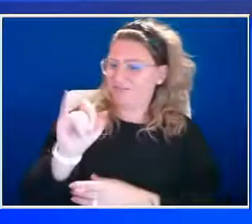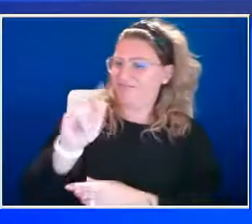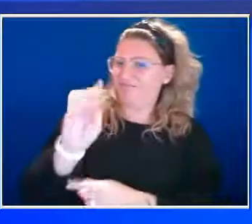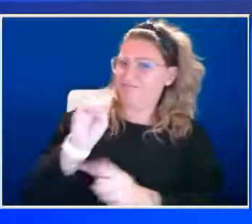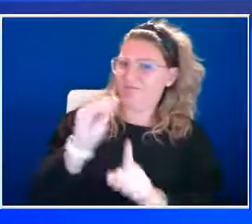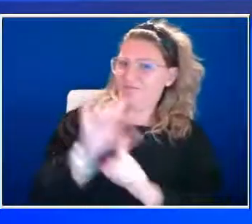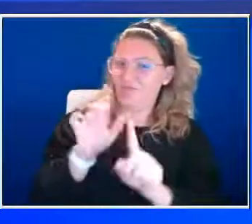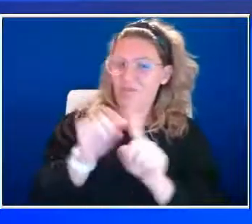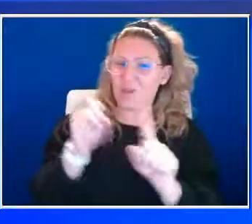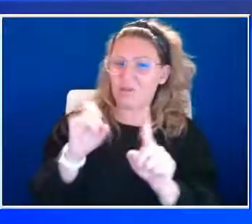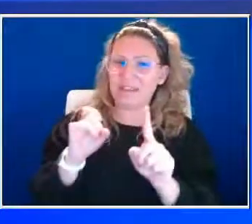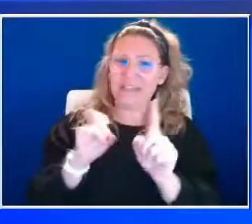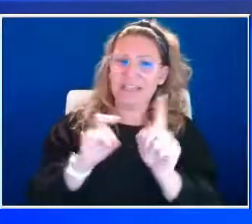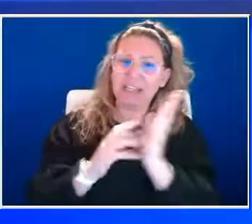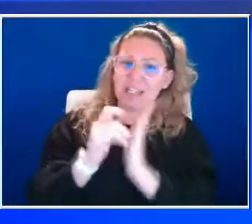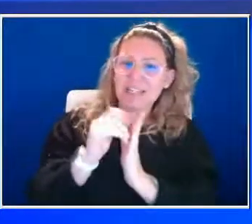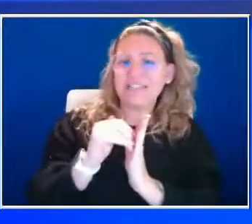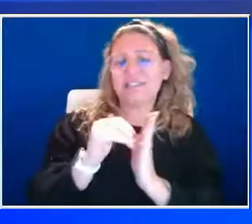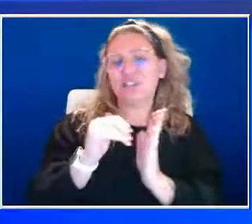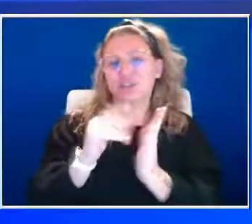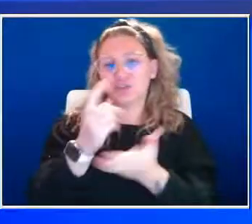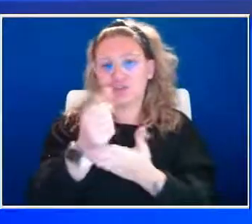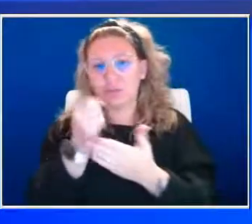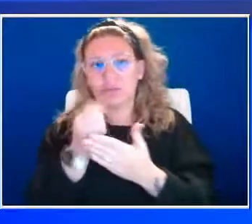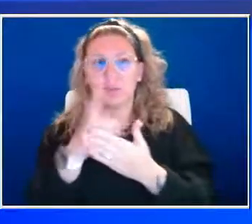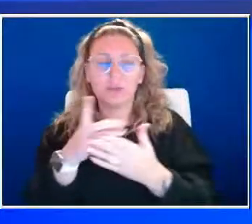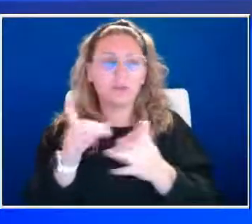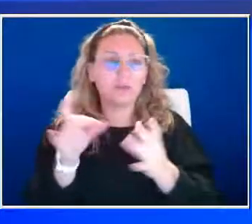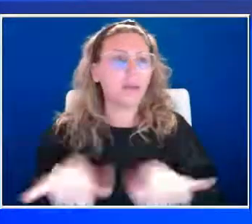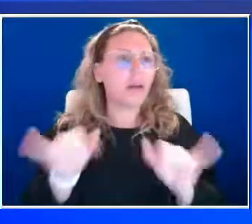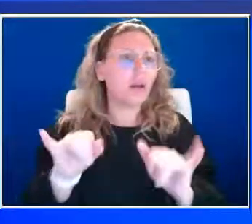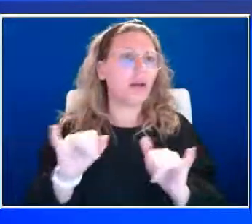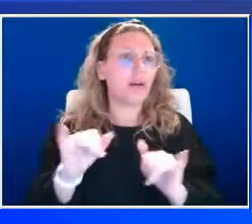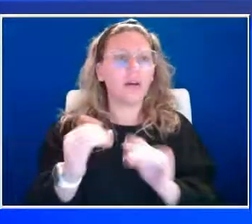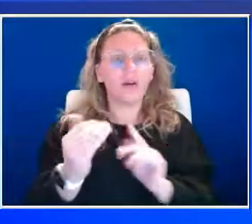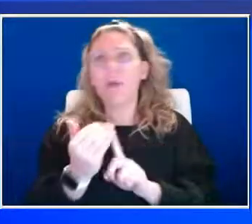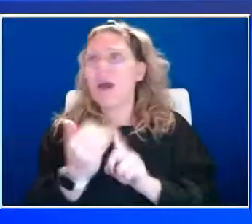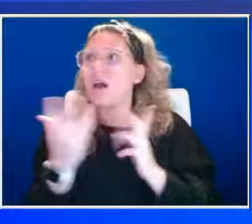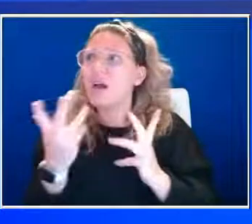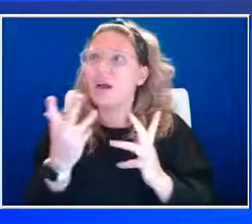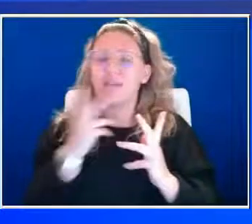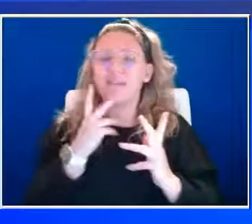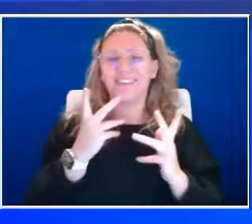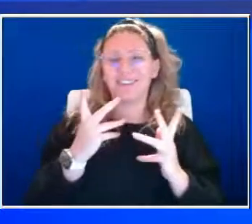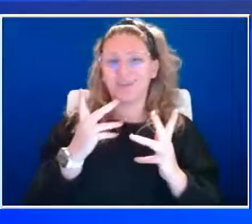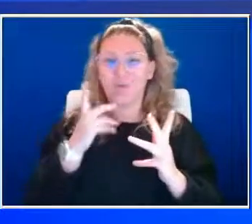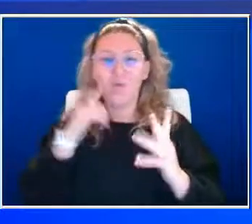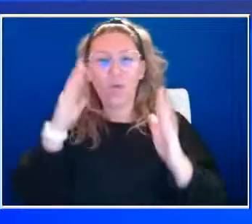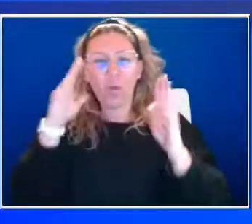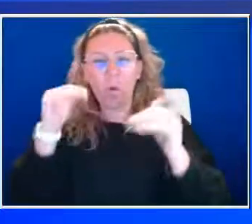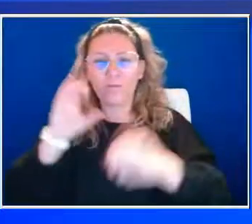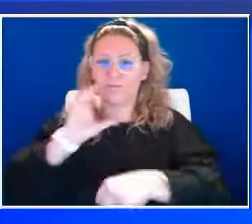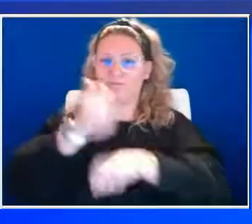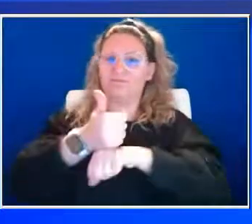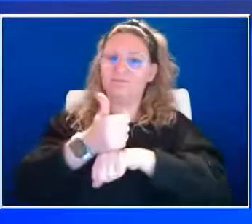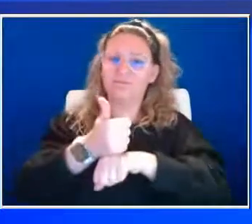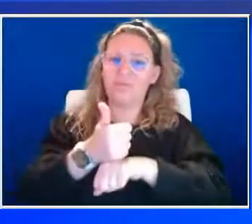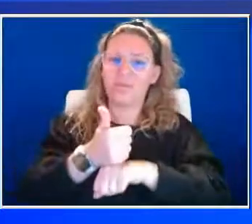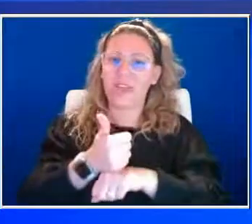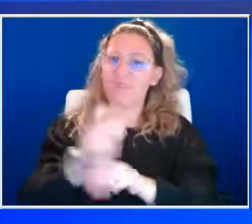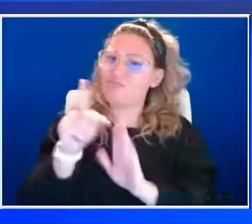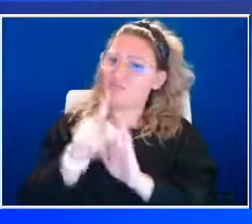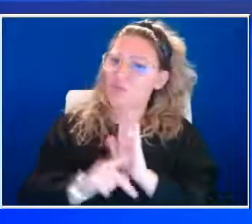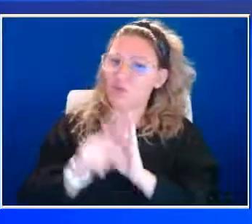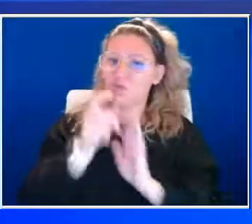treatment as a constant reminder of everything that they went through. So we're really hoping to establish a protocol for women